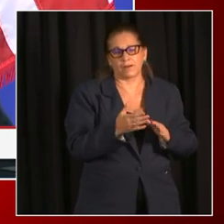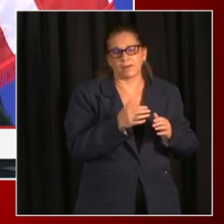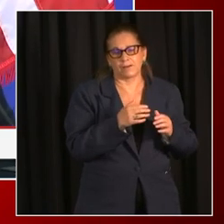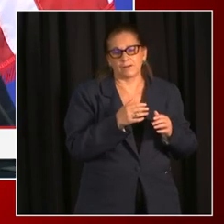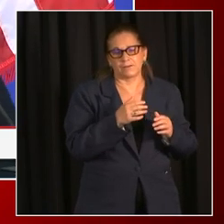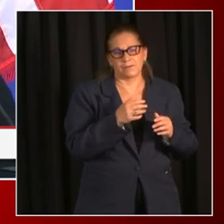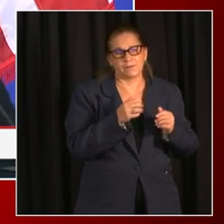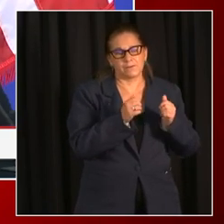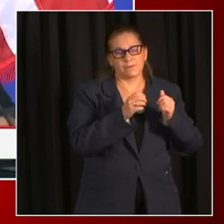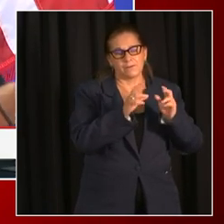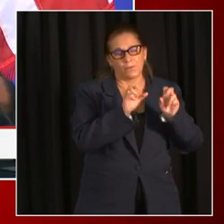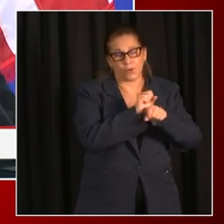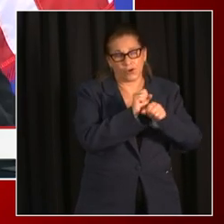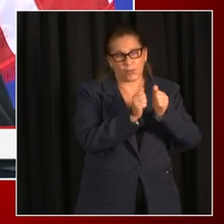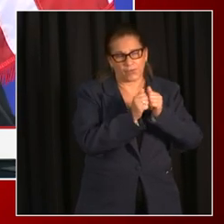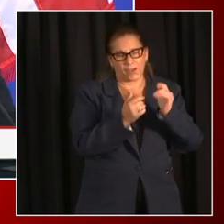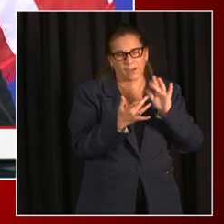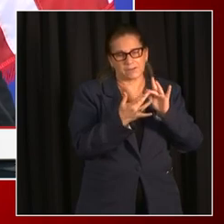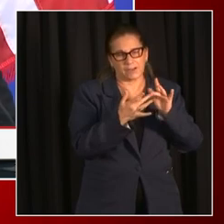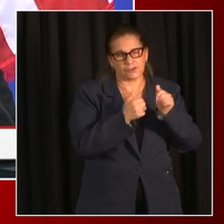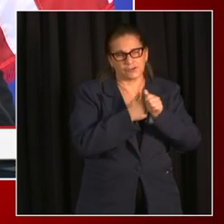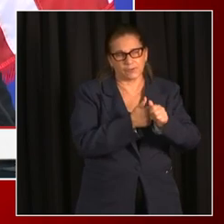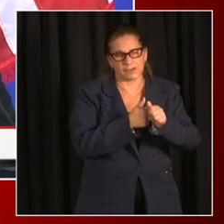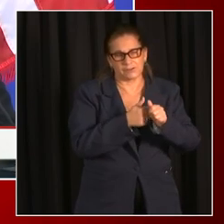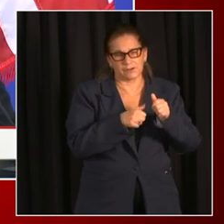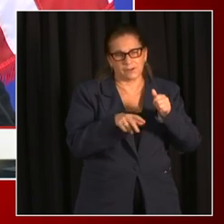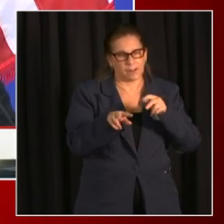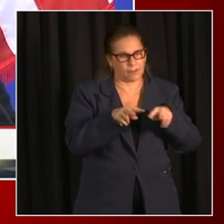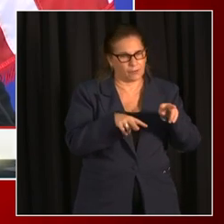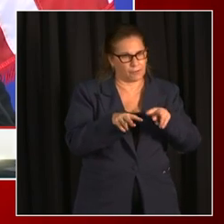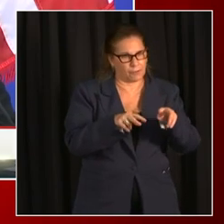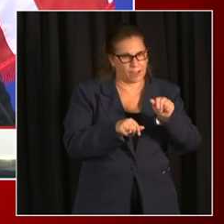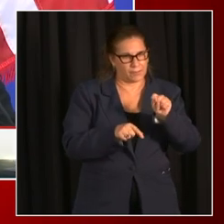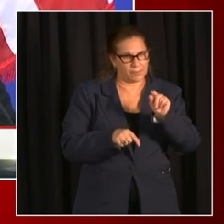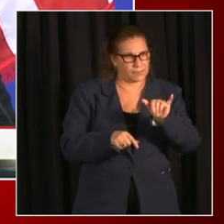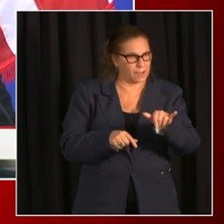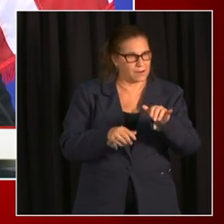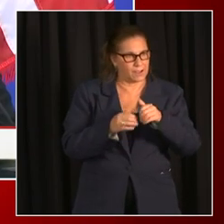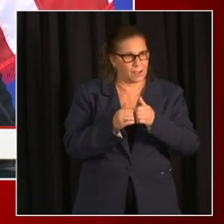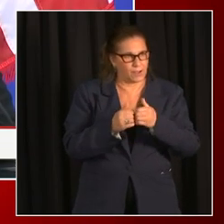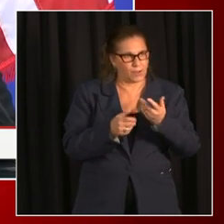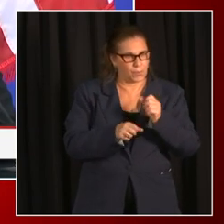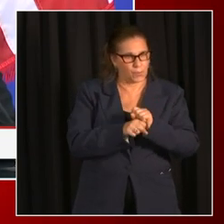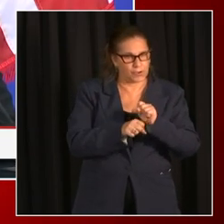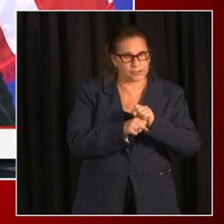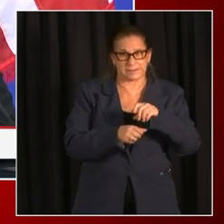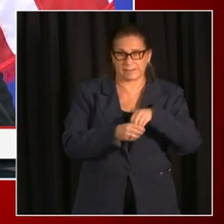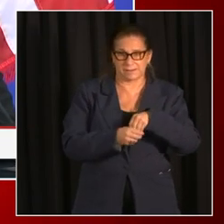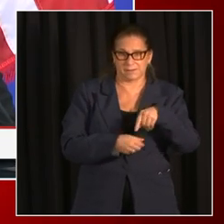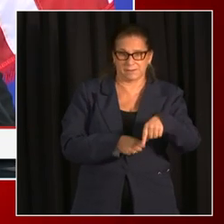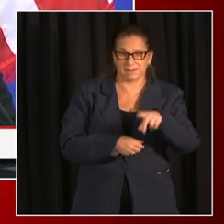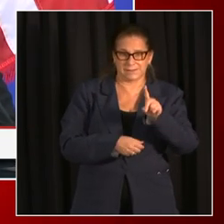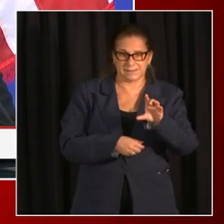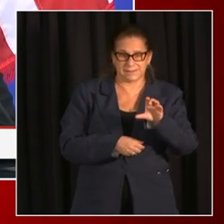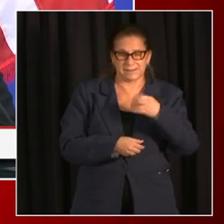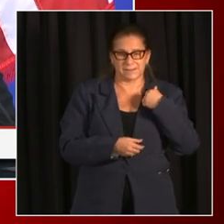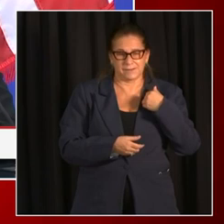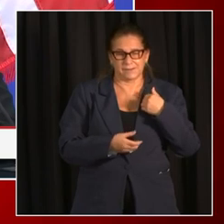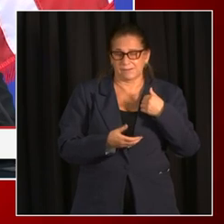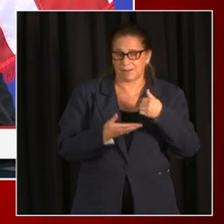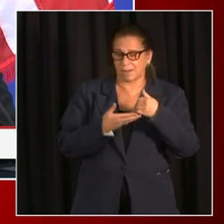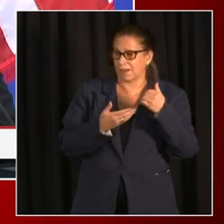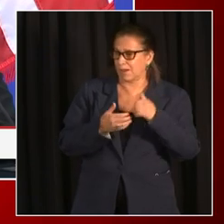with contact tracers, and to look at the government of the District of Columbia and see if we can assist the Board